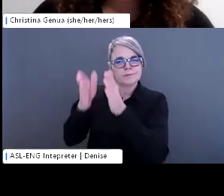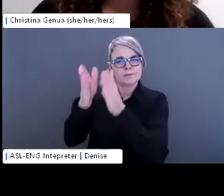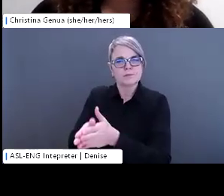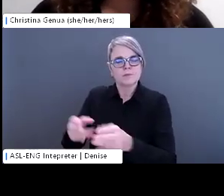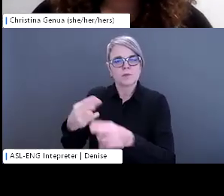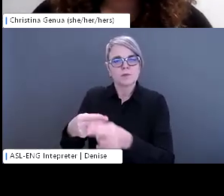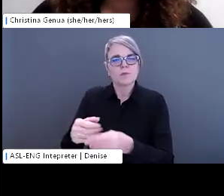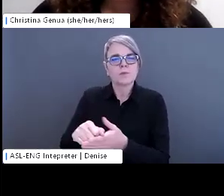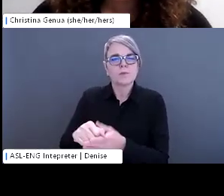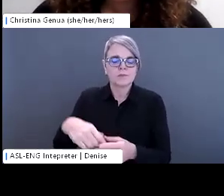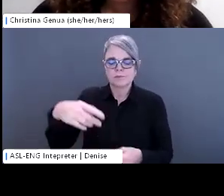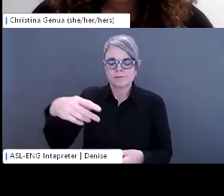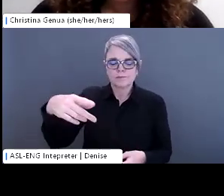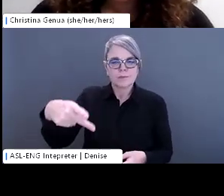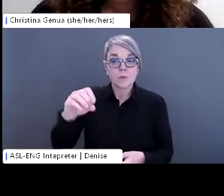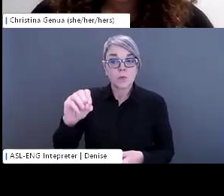they can cash checks for you.